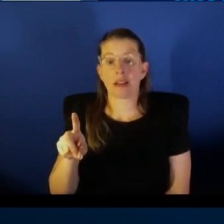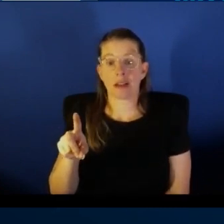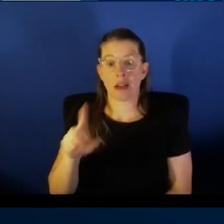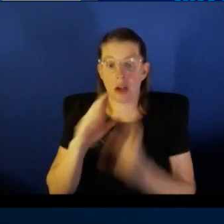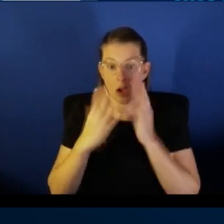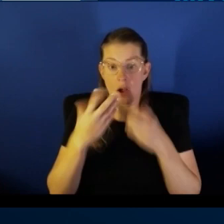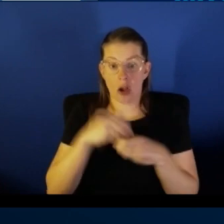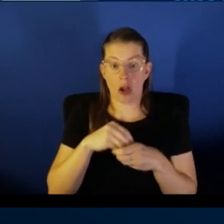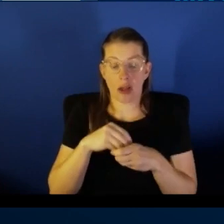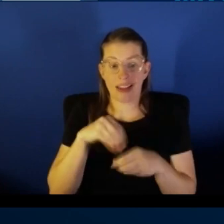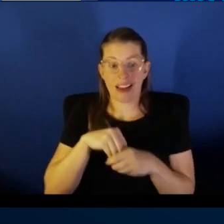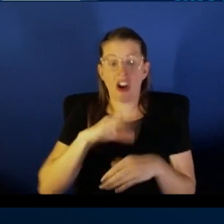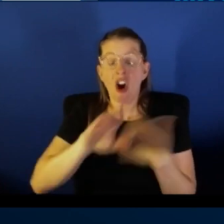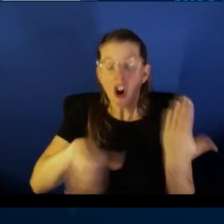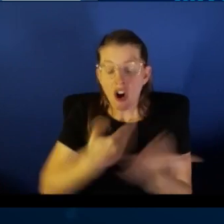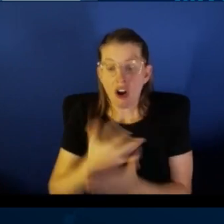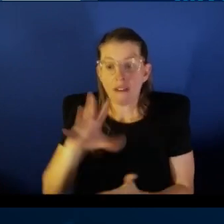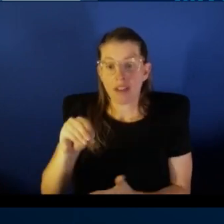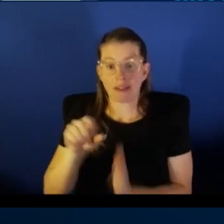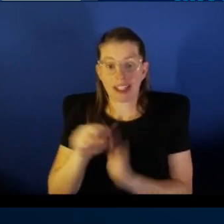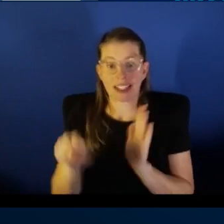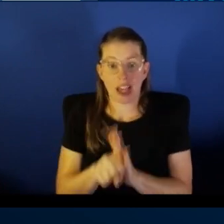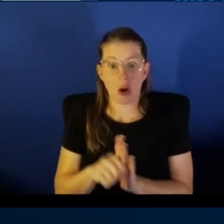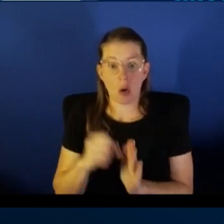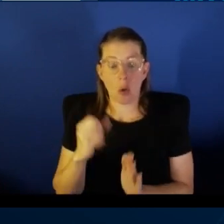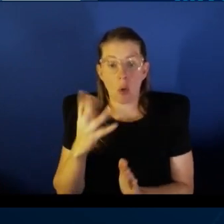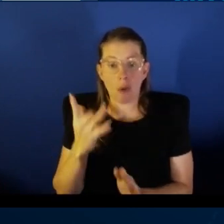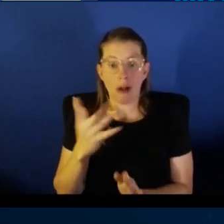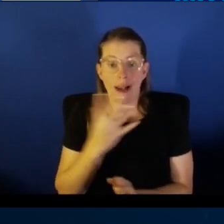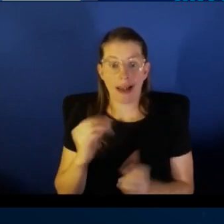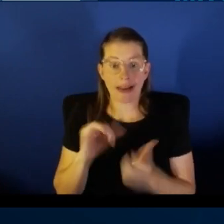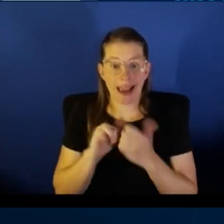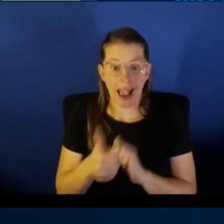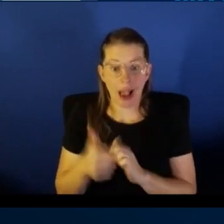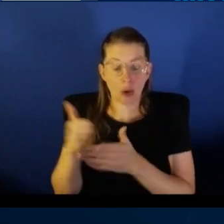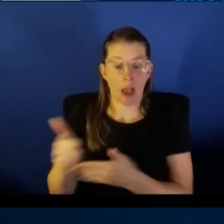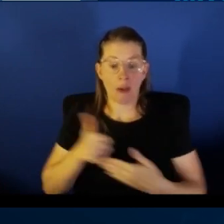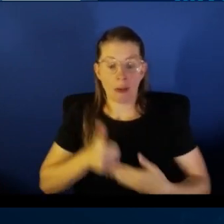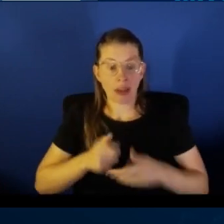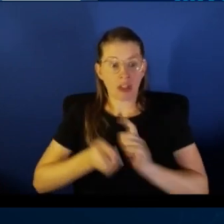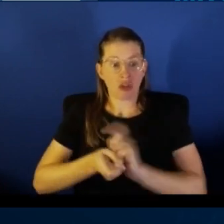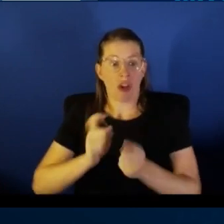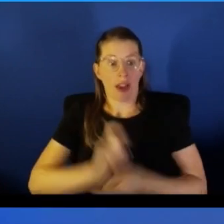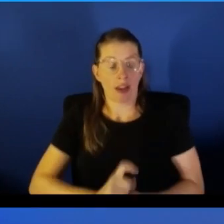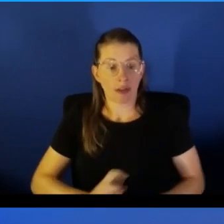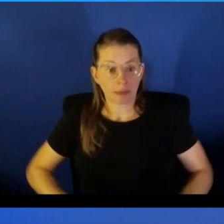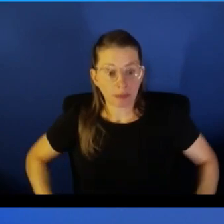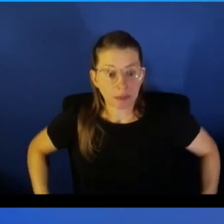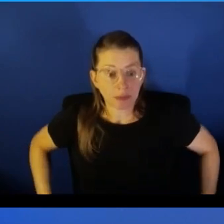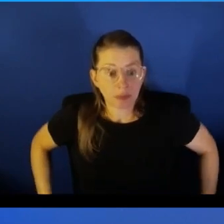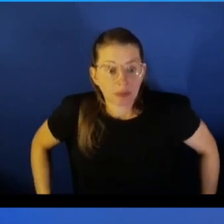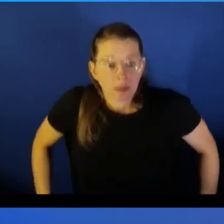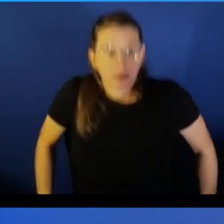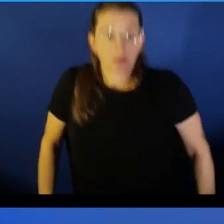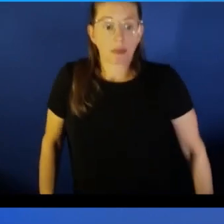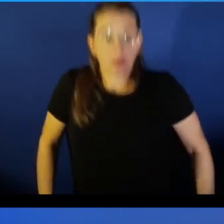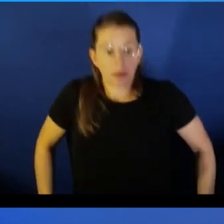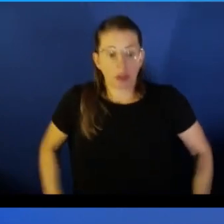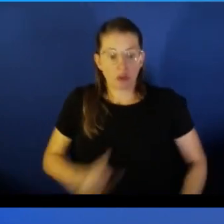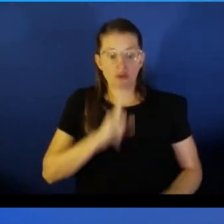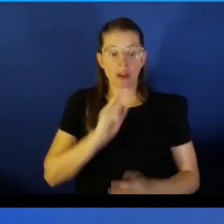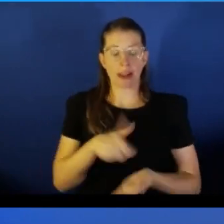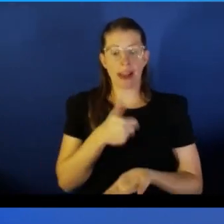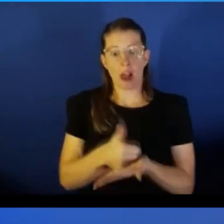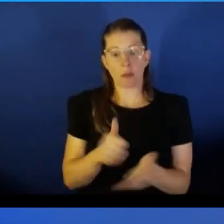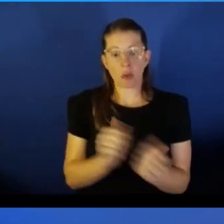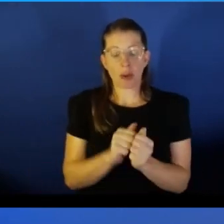50 states. Why and how has this been such a helpful change? It's really helped with some of the disparities